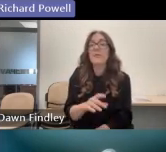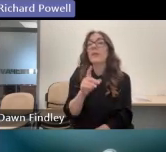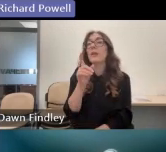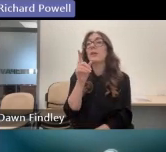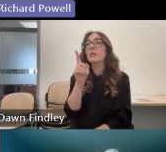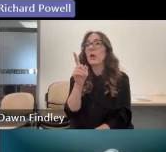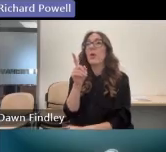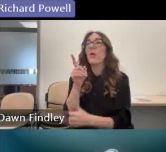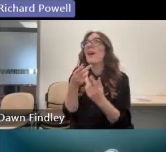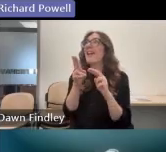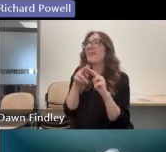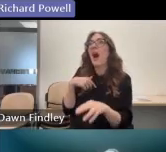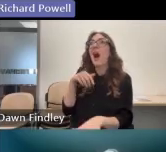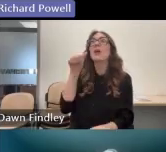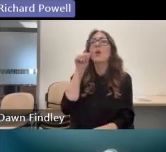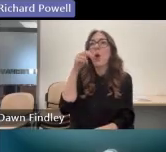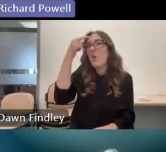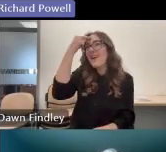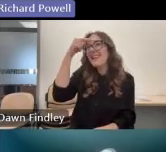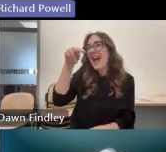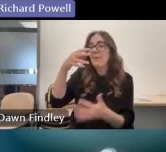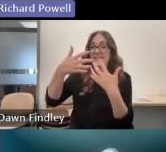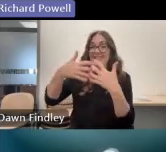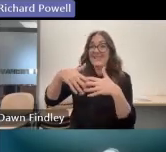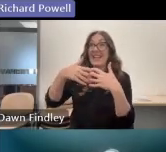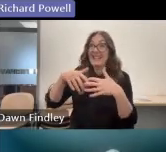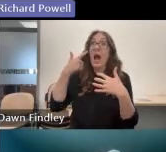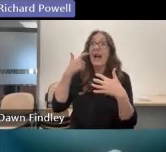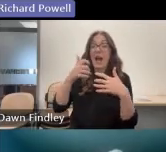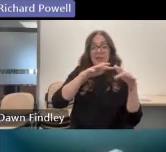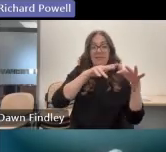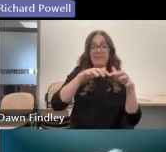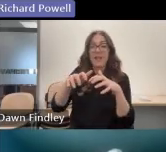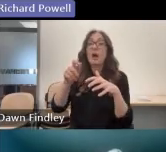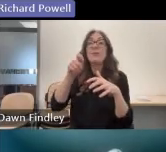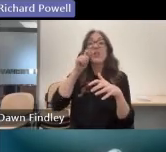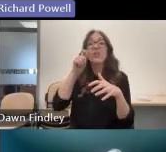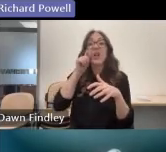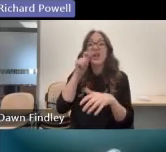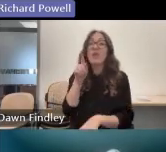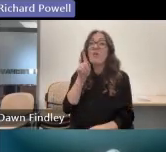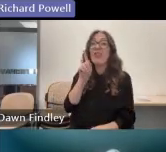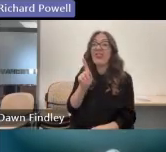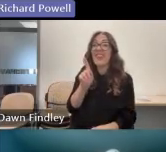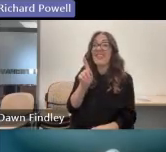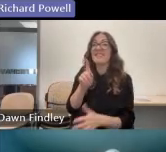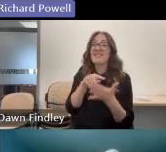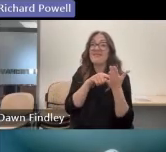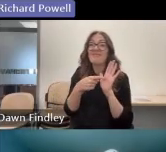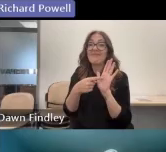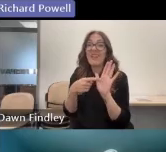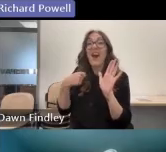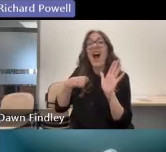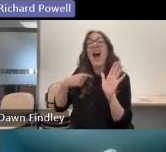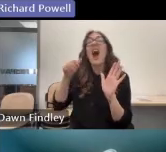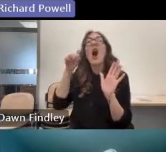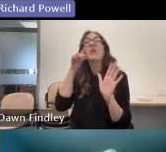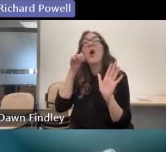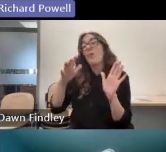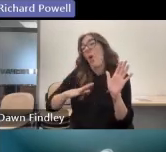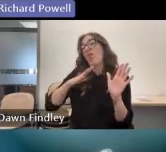I know it, and it will take me straight to that setting. For this particular demonstration, I am going to be going through the